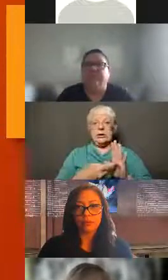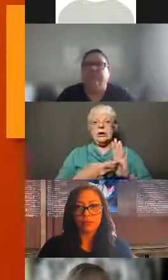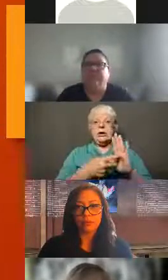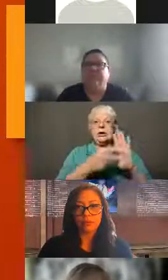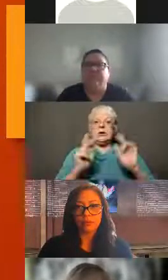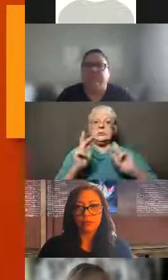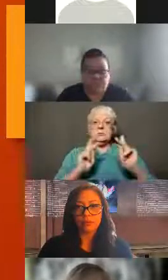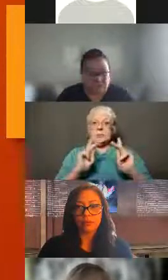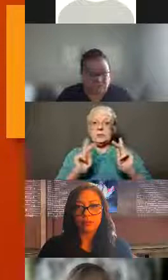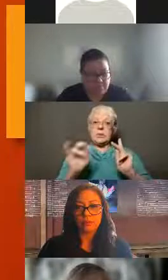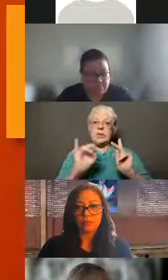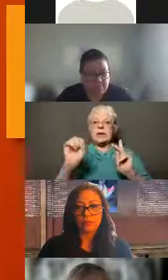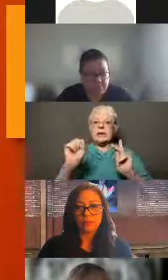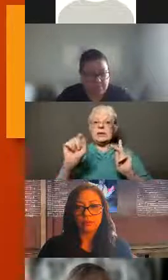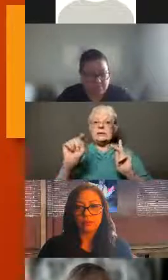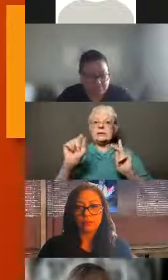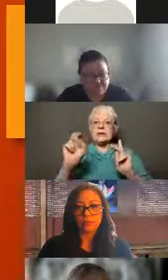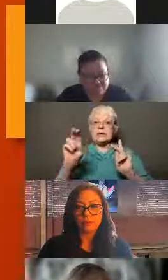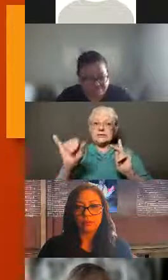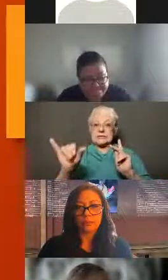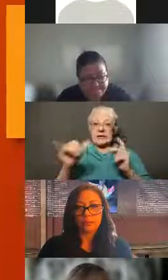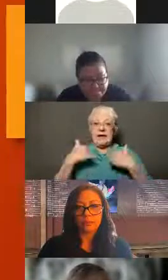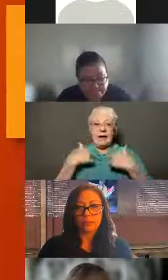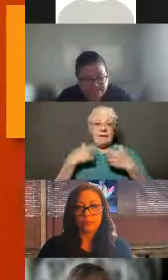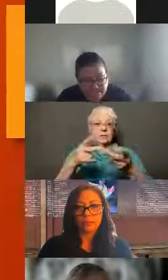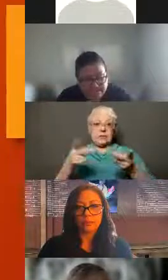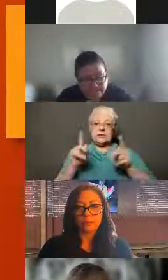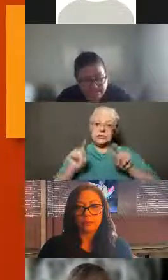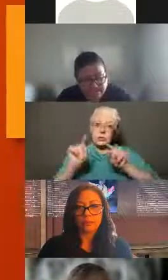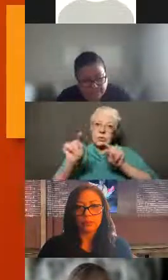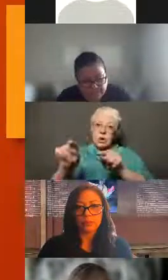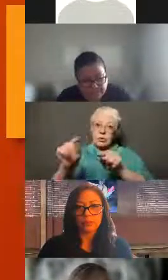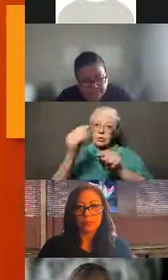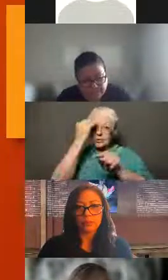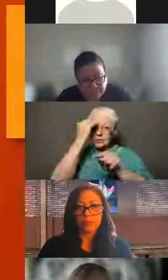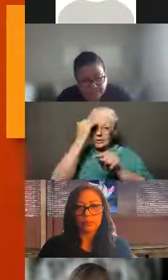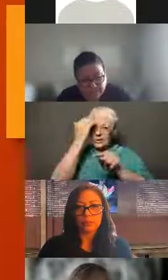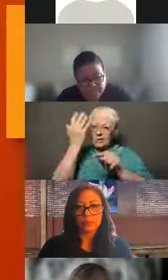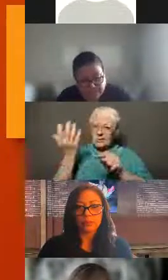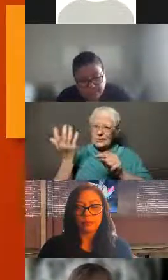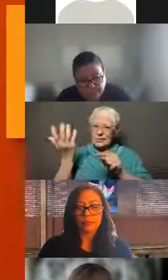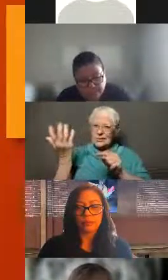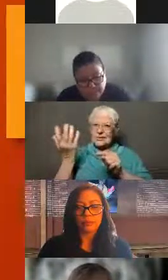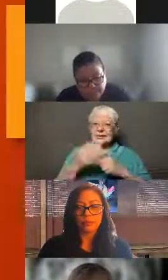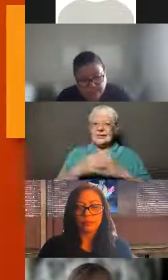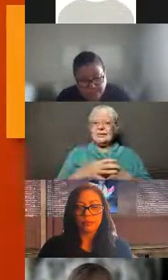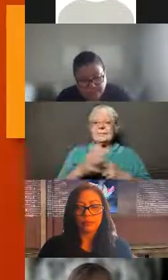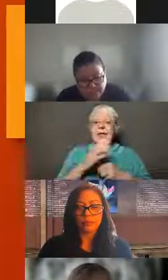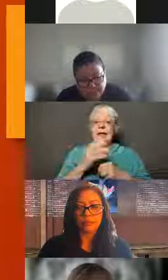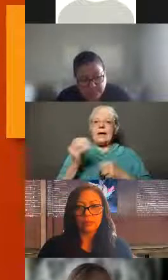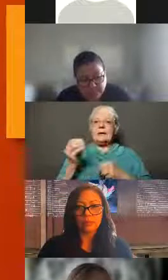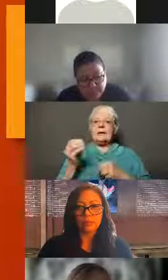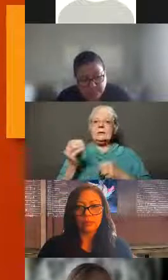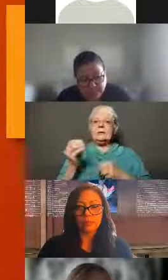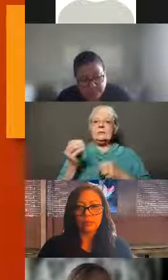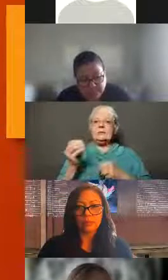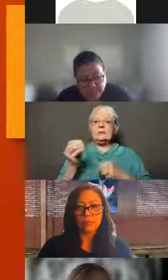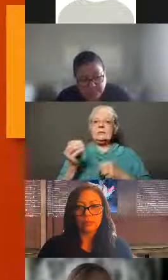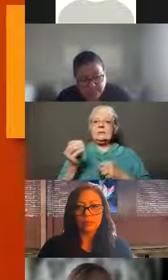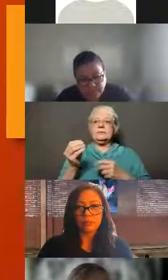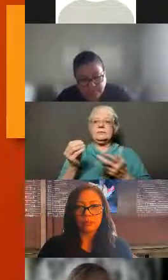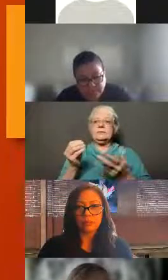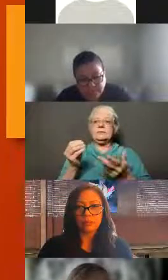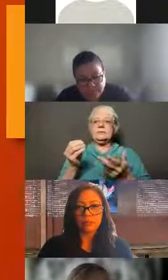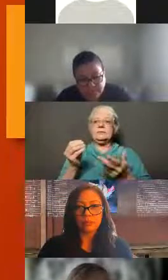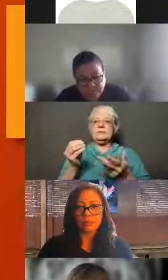like Stacy have somewhere to go, you know, and that